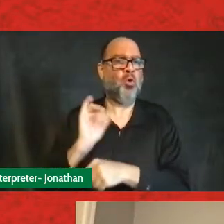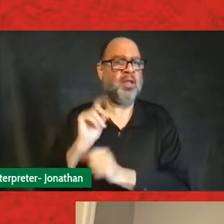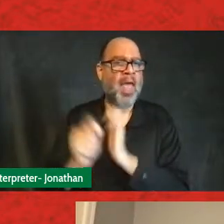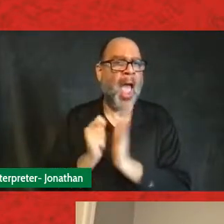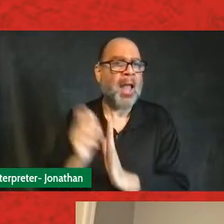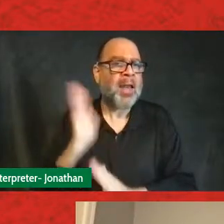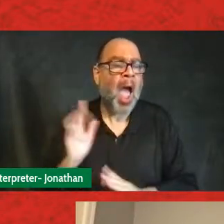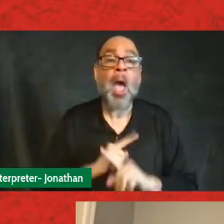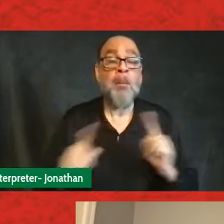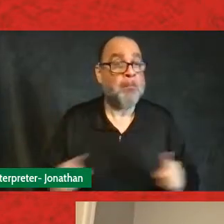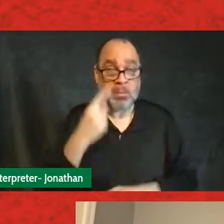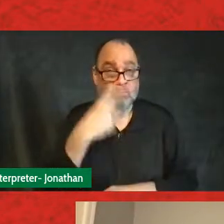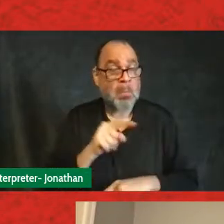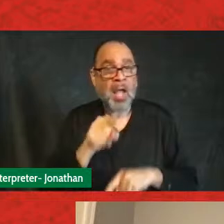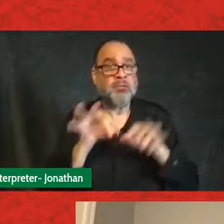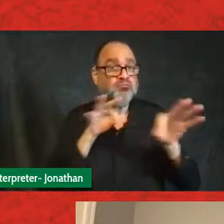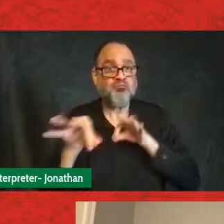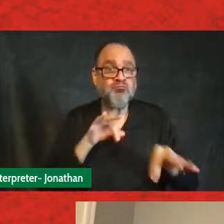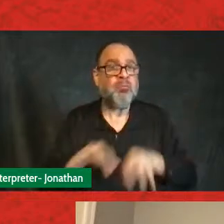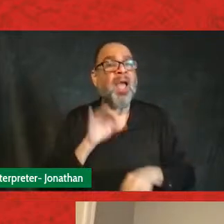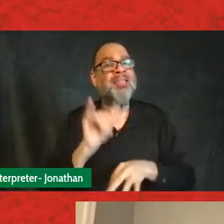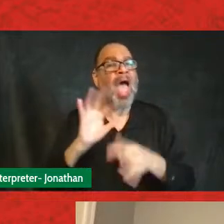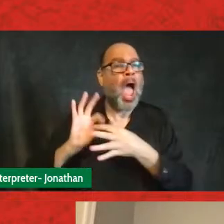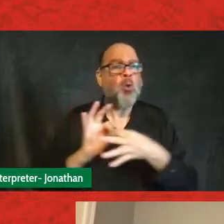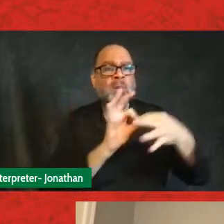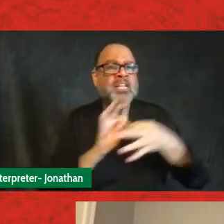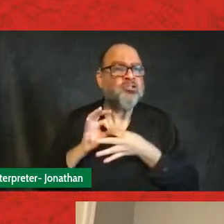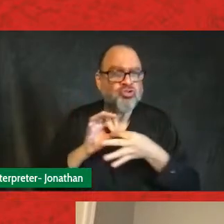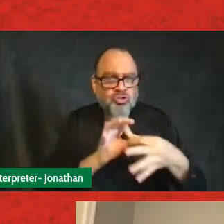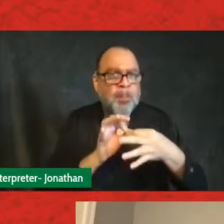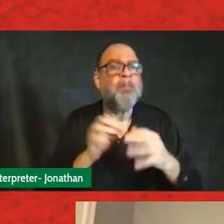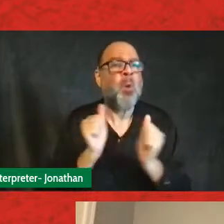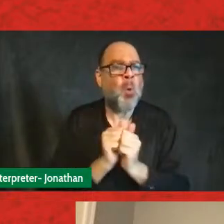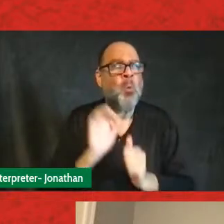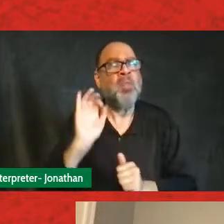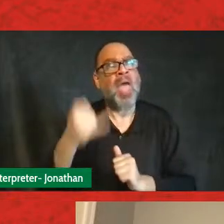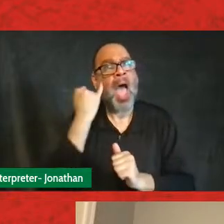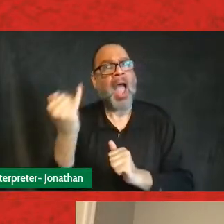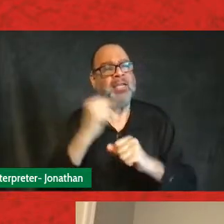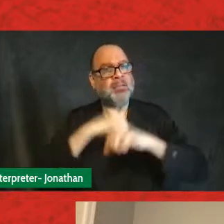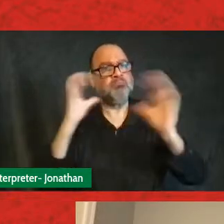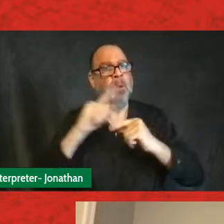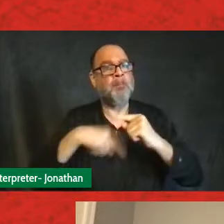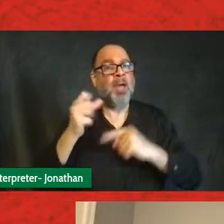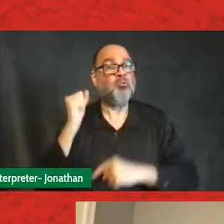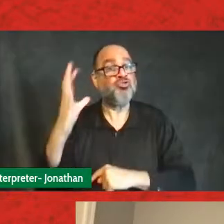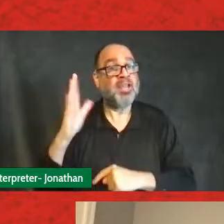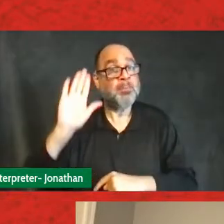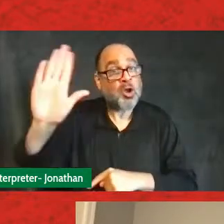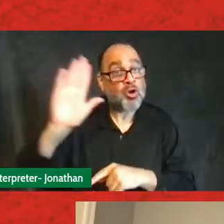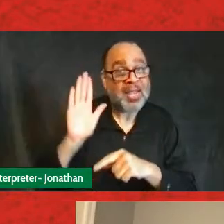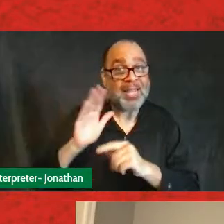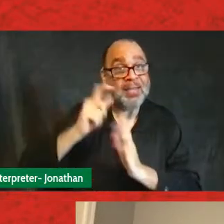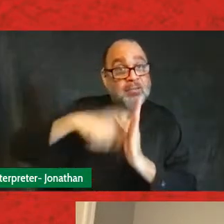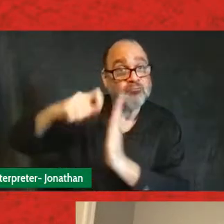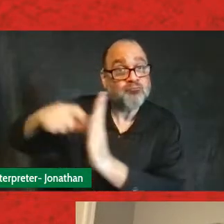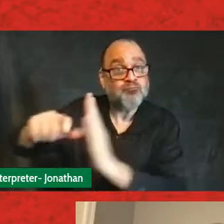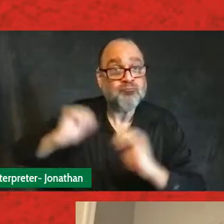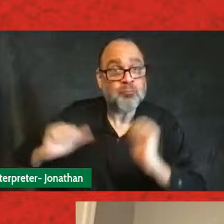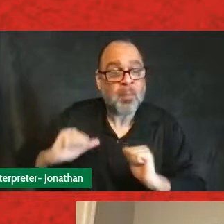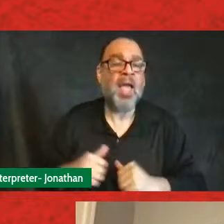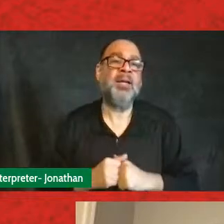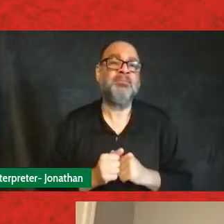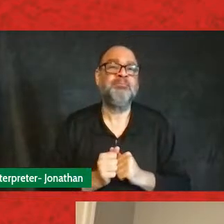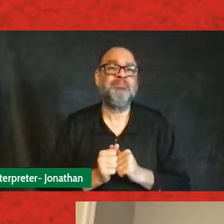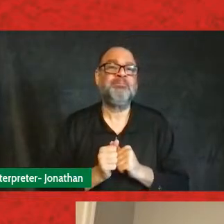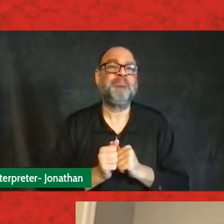about the relationship that you have and think about in terms of Shakespeare's work. Yeah, absolutely. Well, first of all, it's